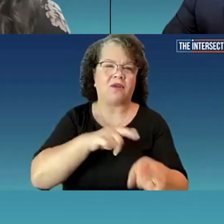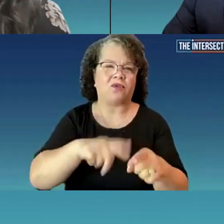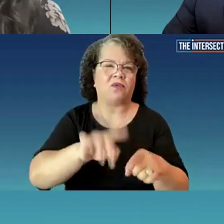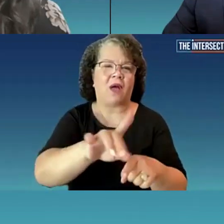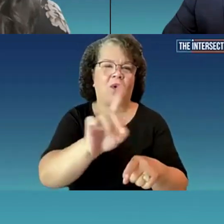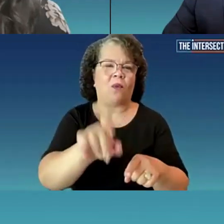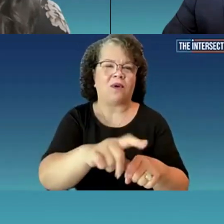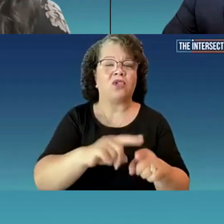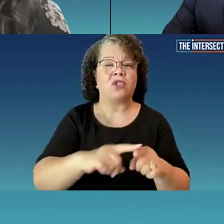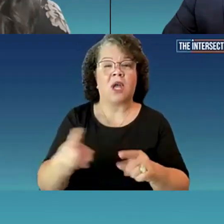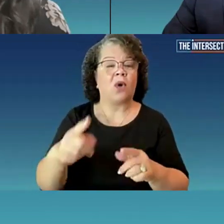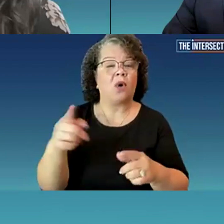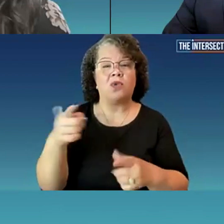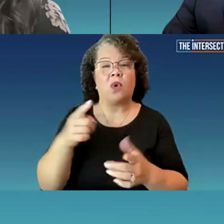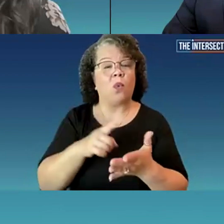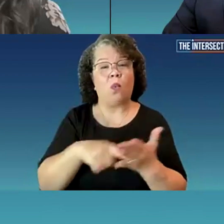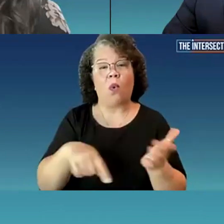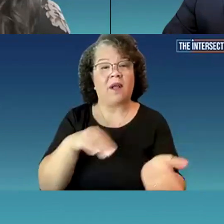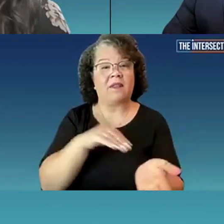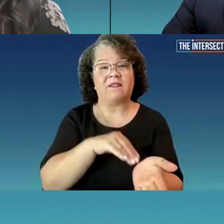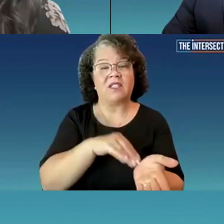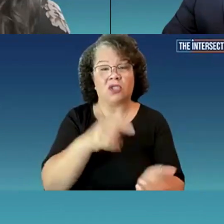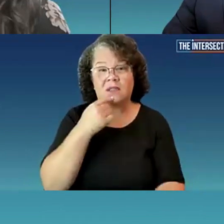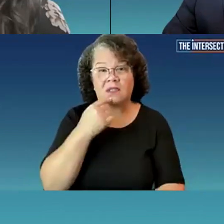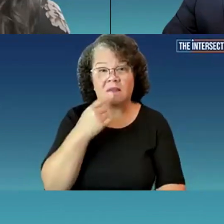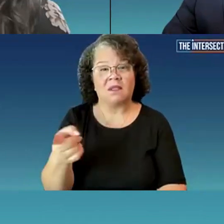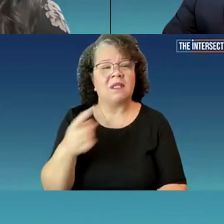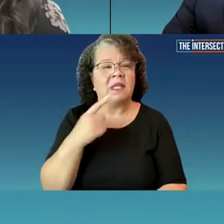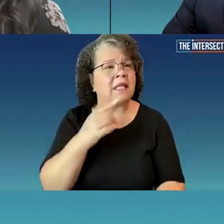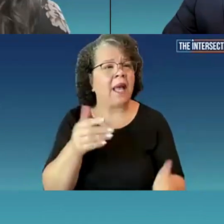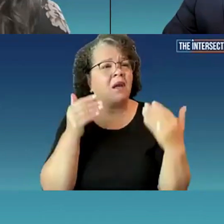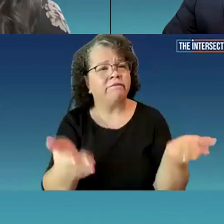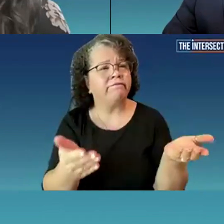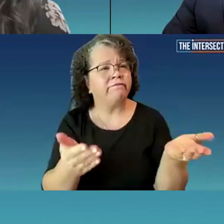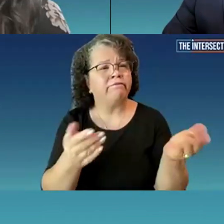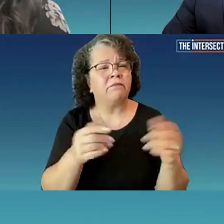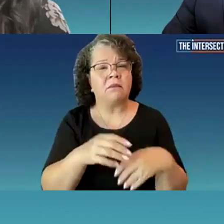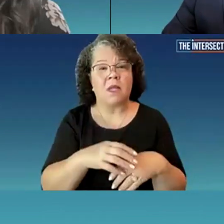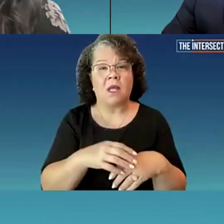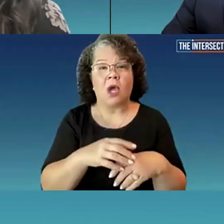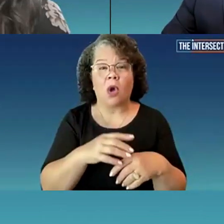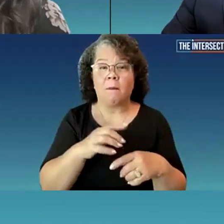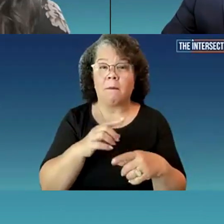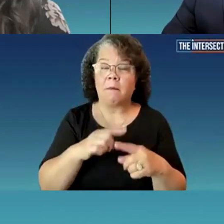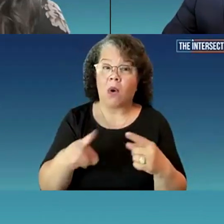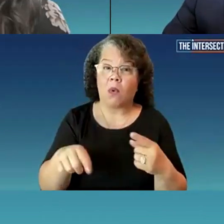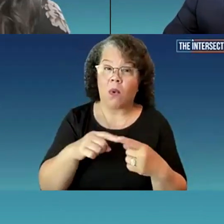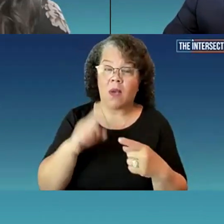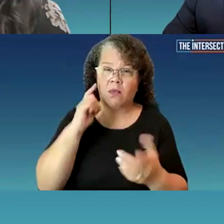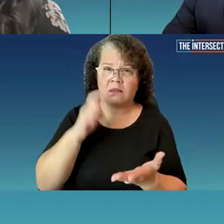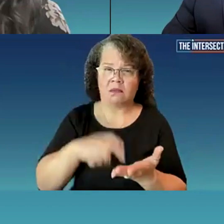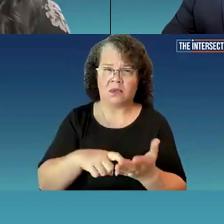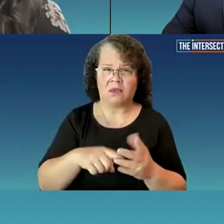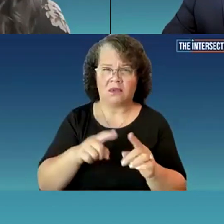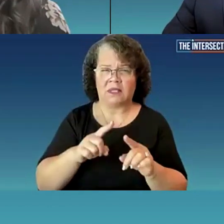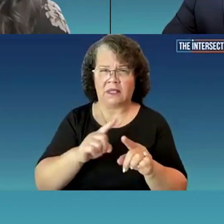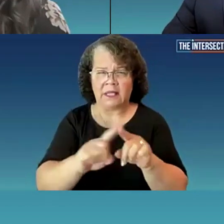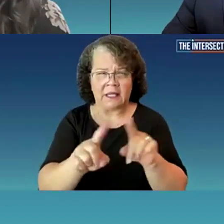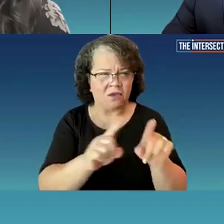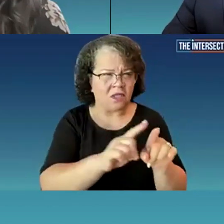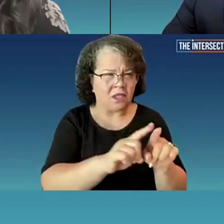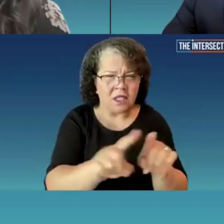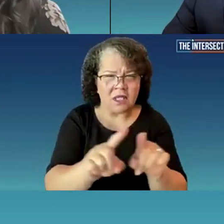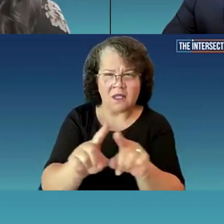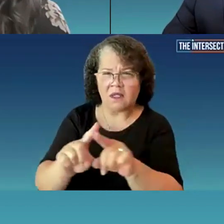At the beginning, they said, have at it. But then when we saw differences and people started